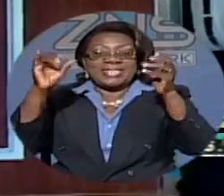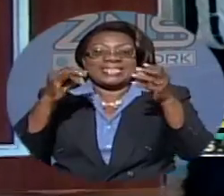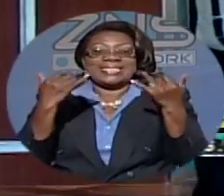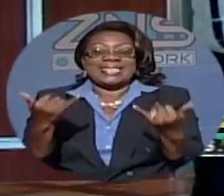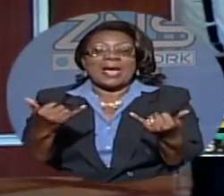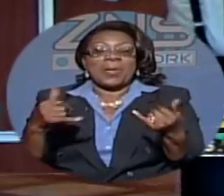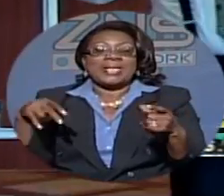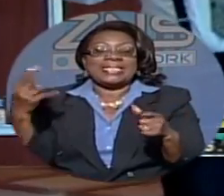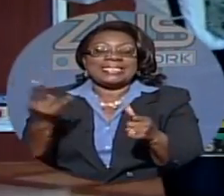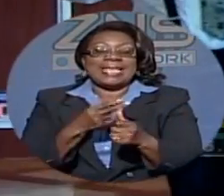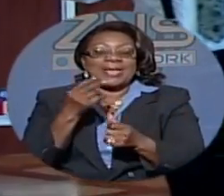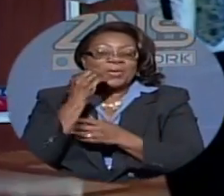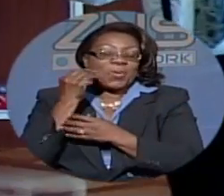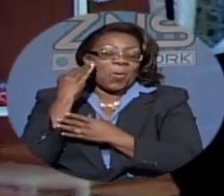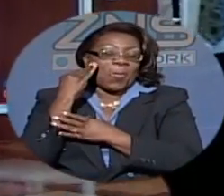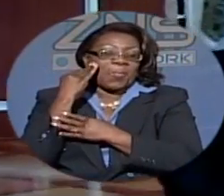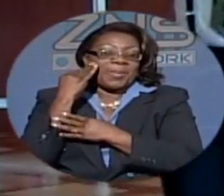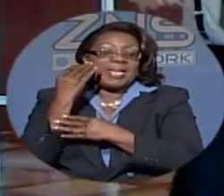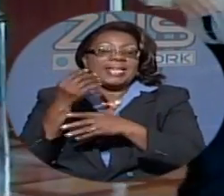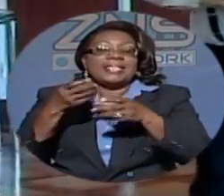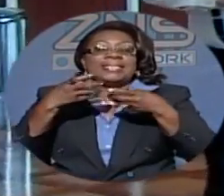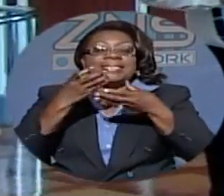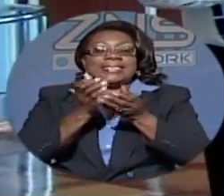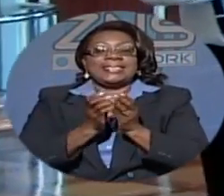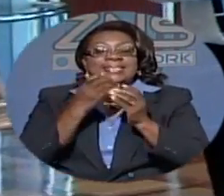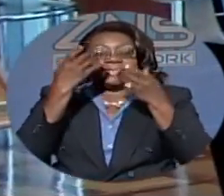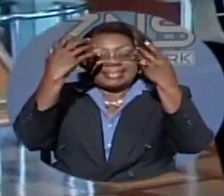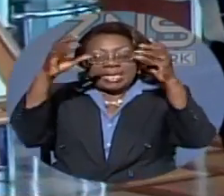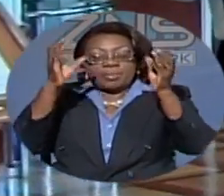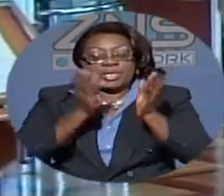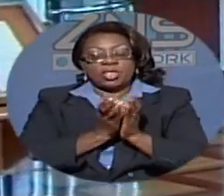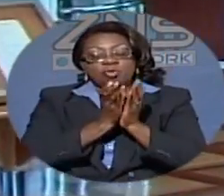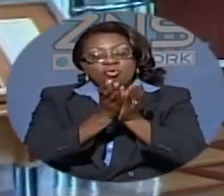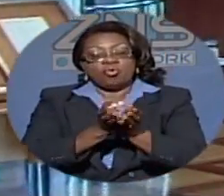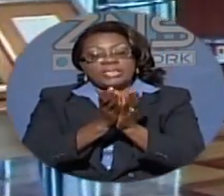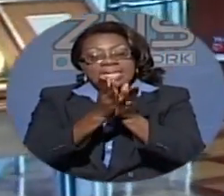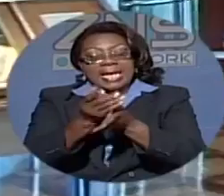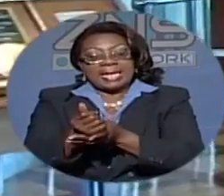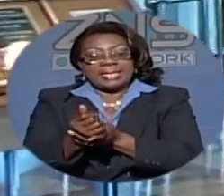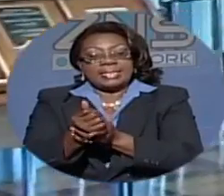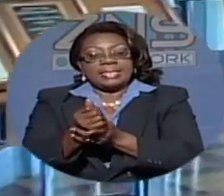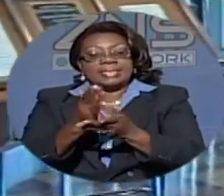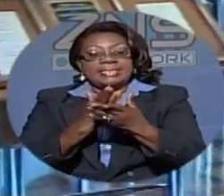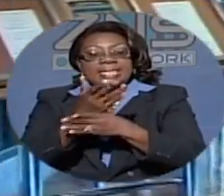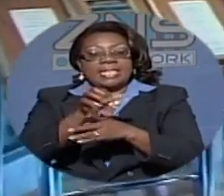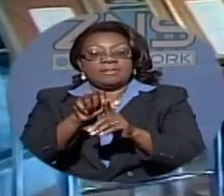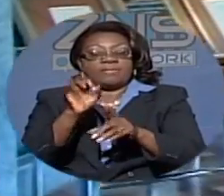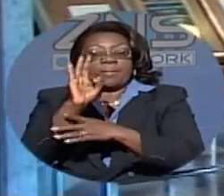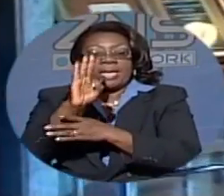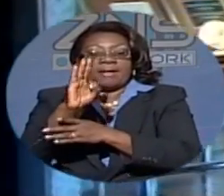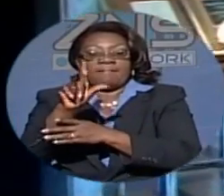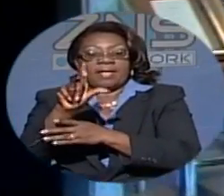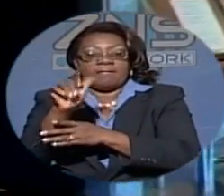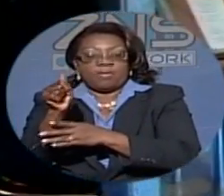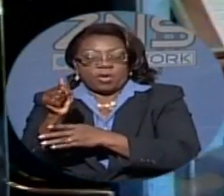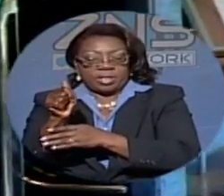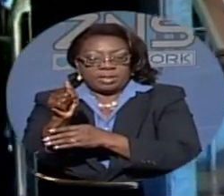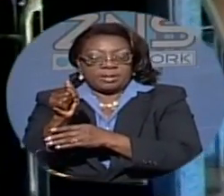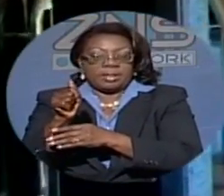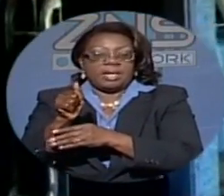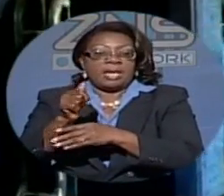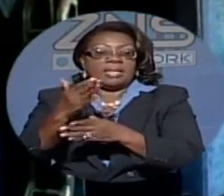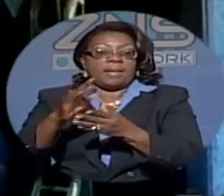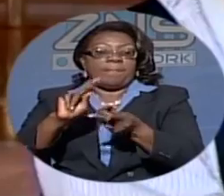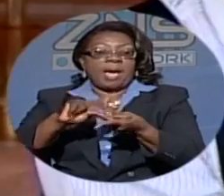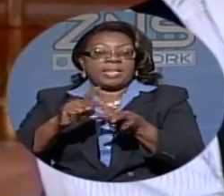president of the Celebration Cruise Line, Charles Kinnair, the partnership between the Port of Palm Beach and Grand Bahama continues to grow. We